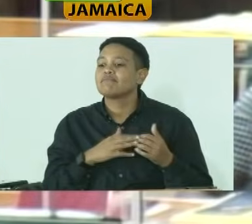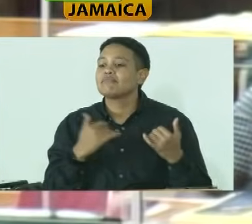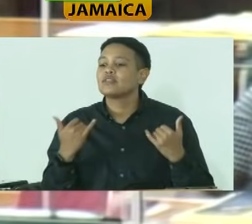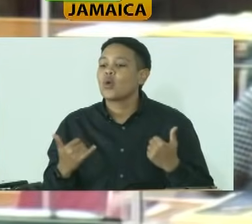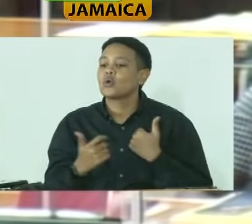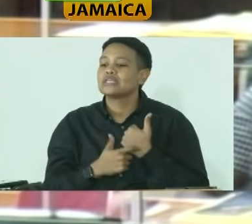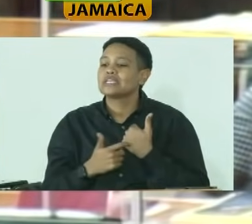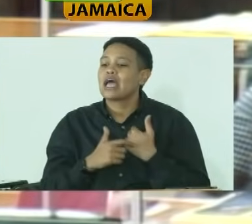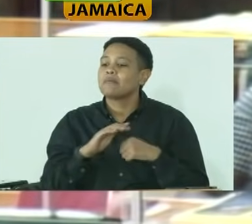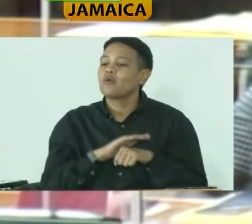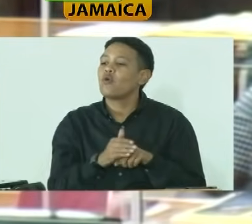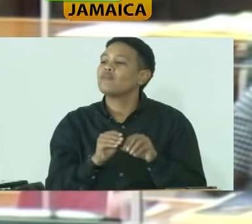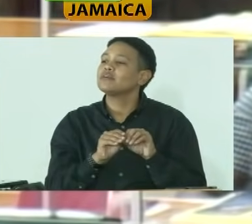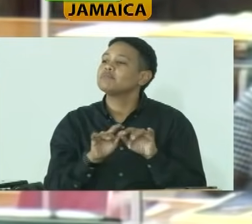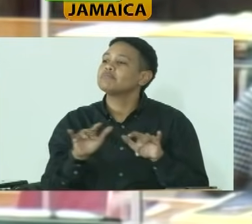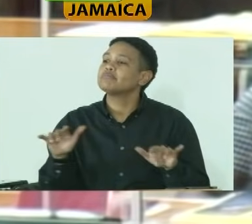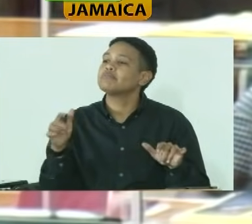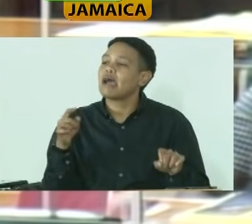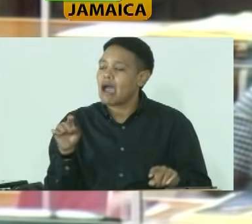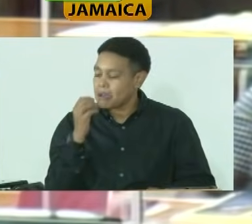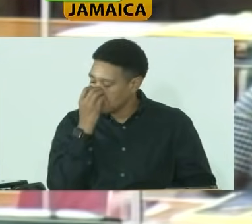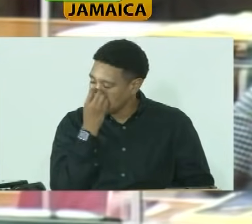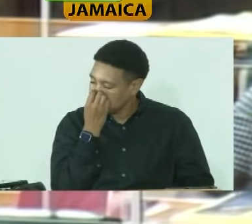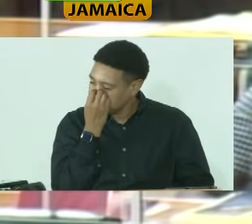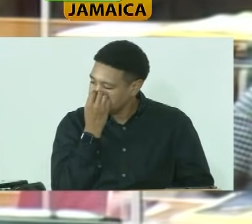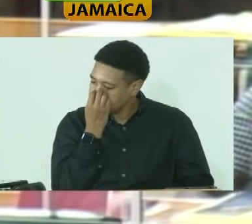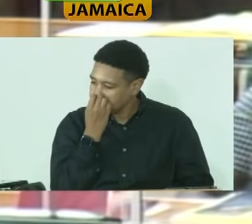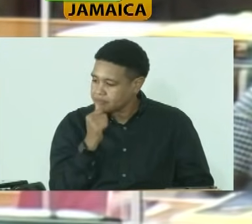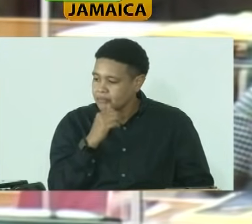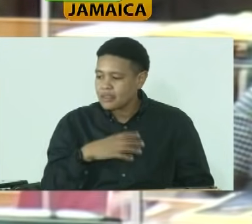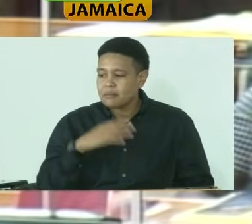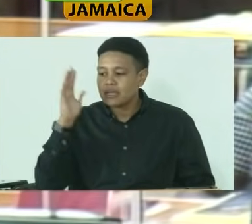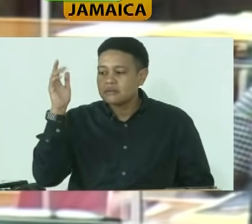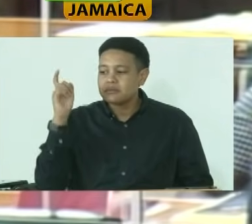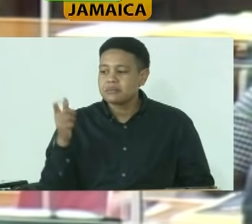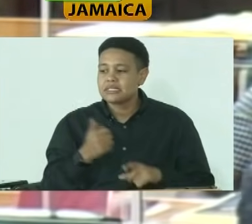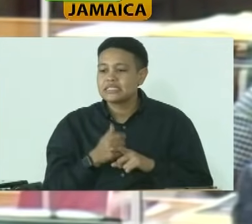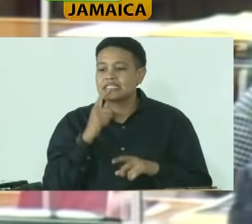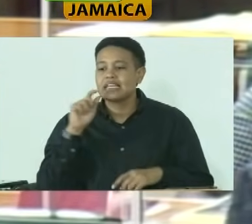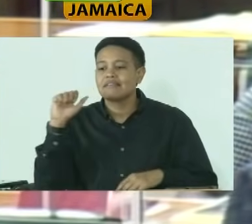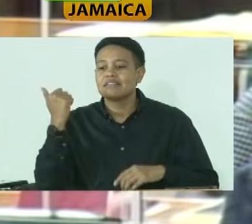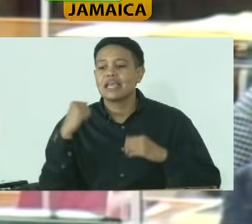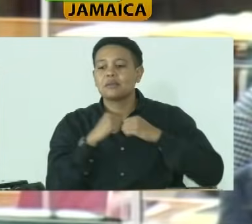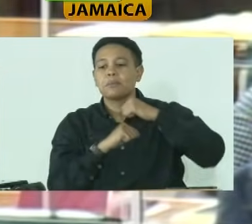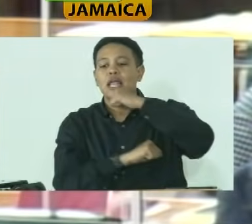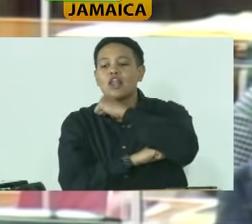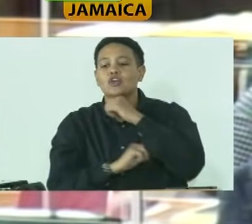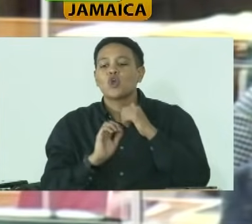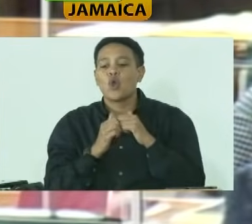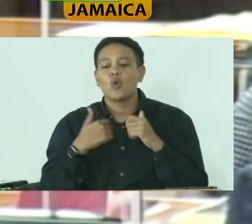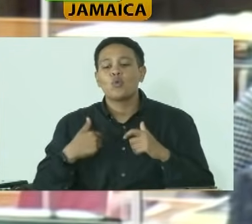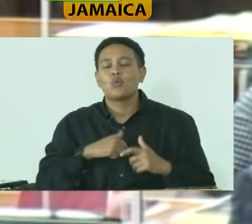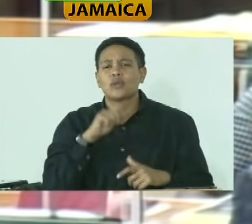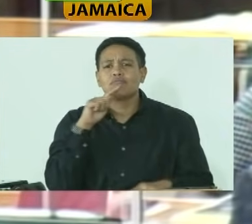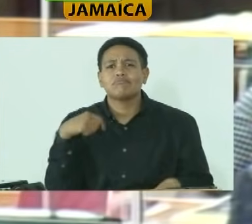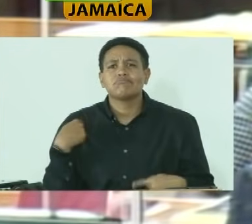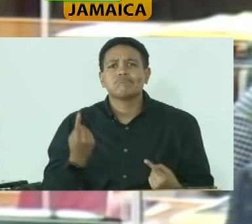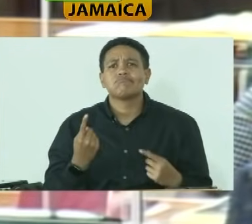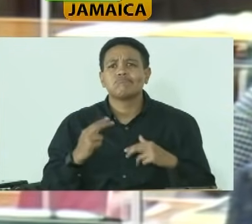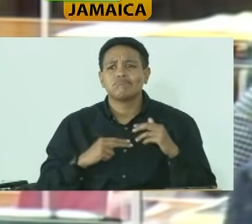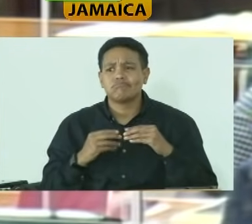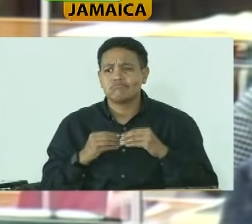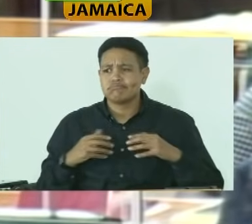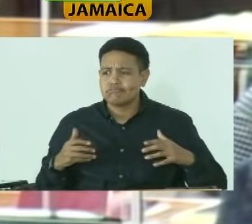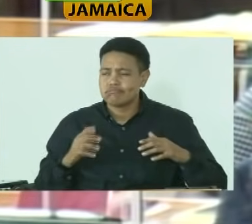of COVID-19. Madam Speaker, the 10 pillars on which we have been rebuilding